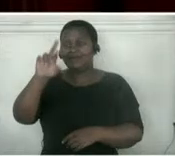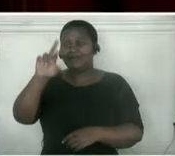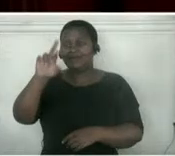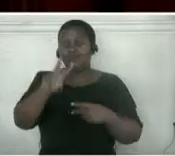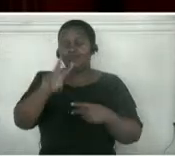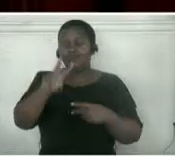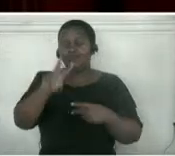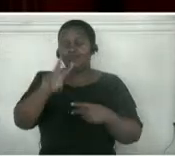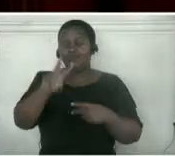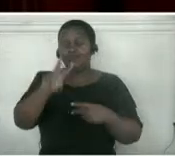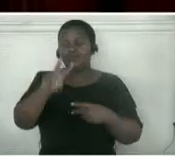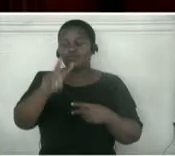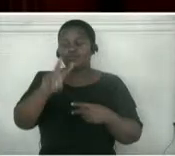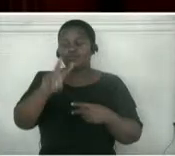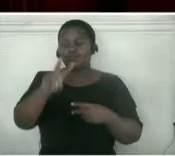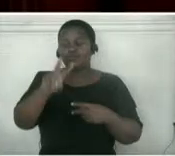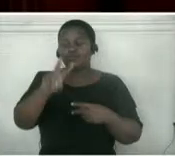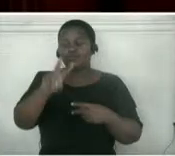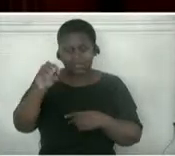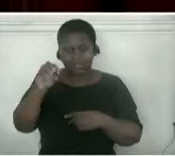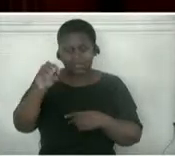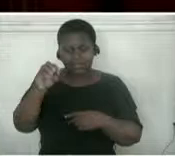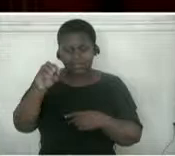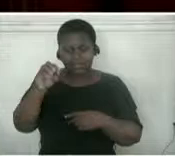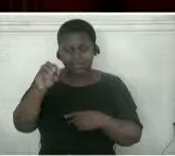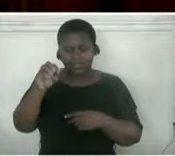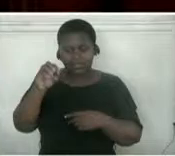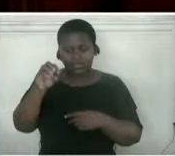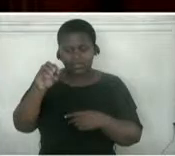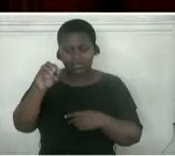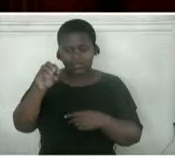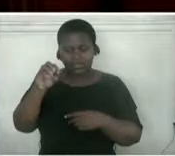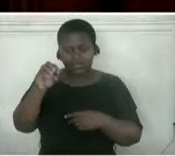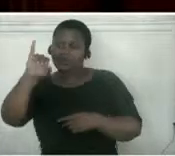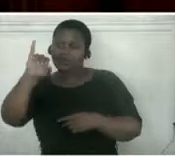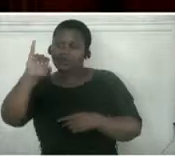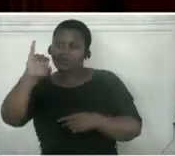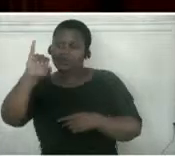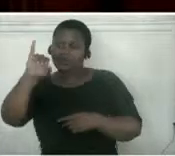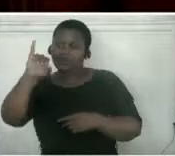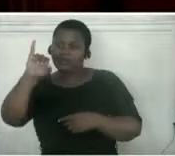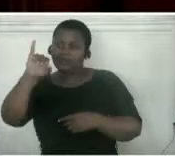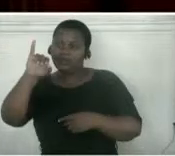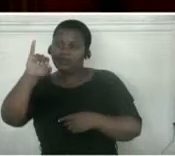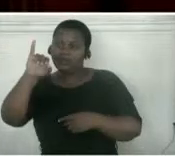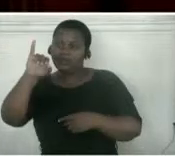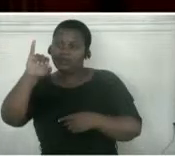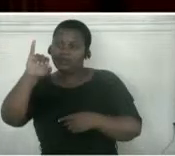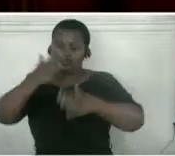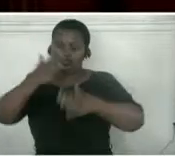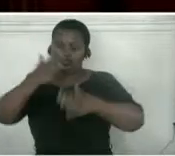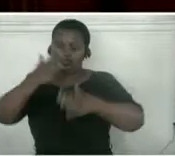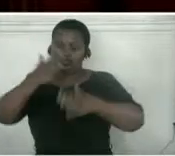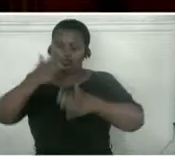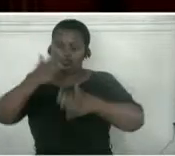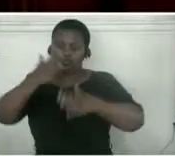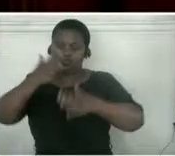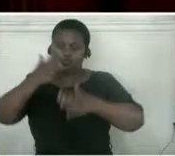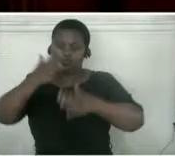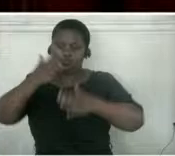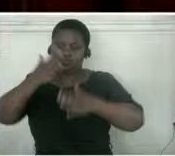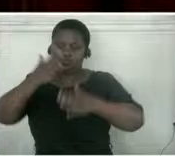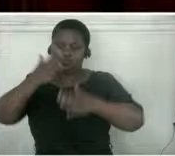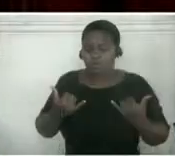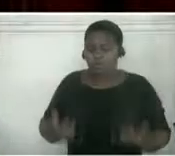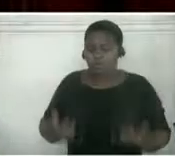270 at King Dinizulu. We must commend the work done by the Department of Health. At this moment, let